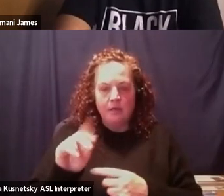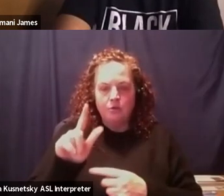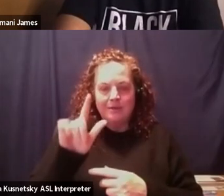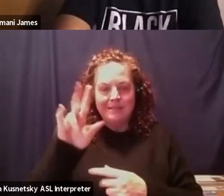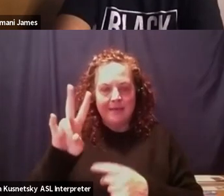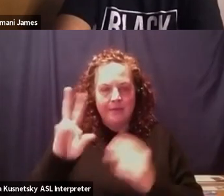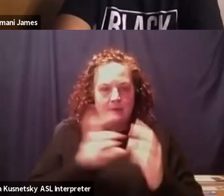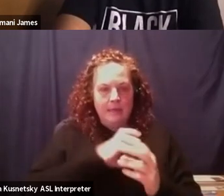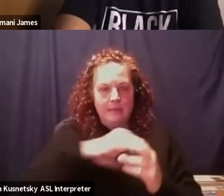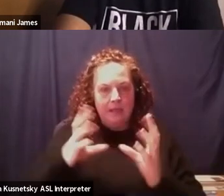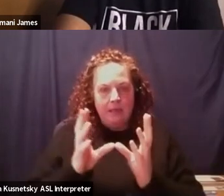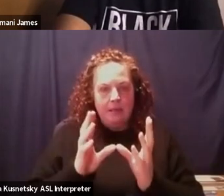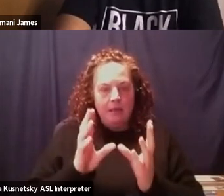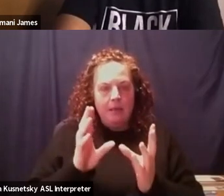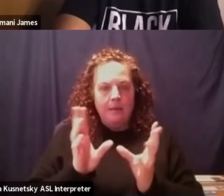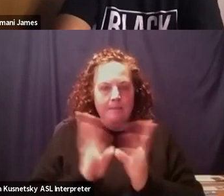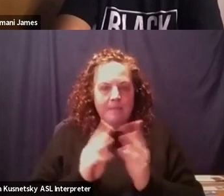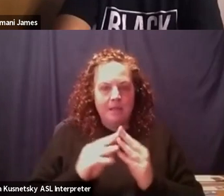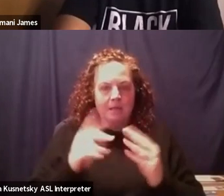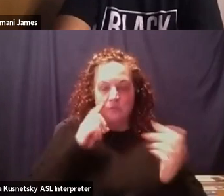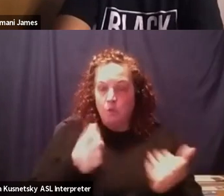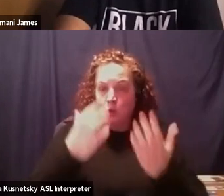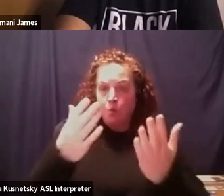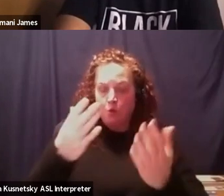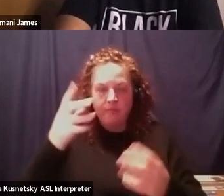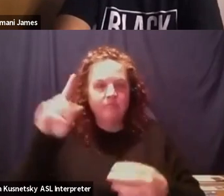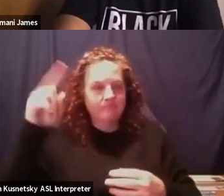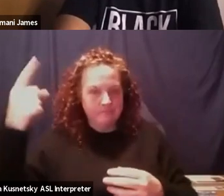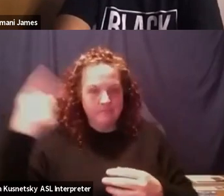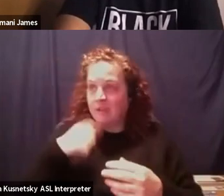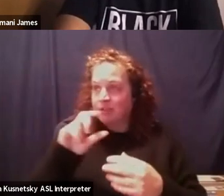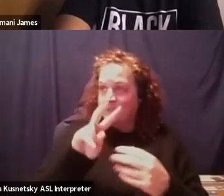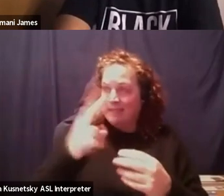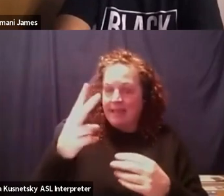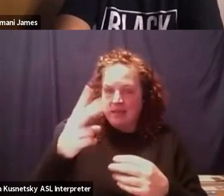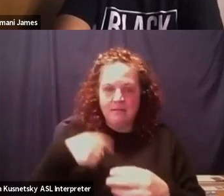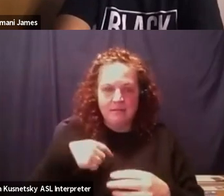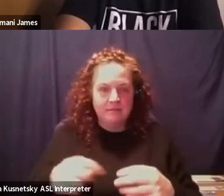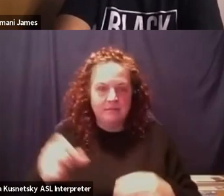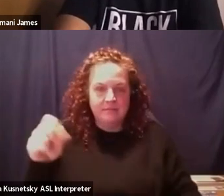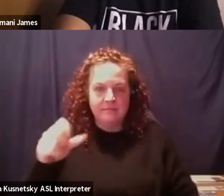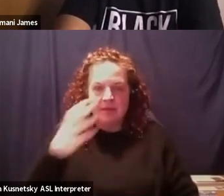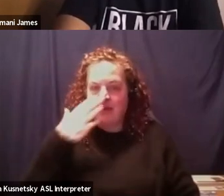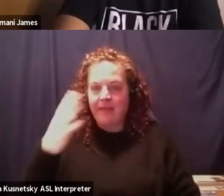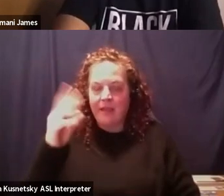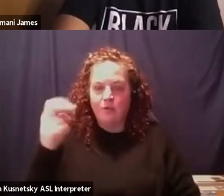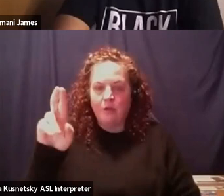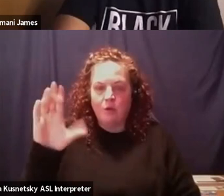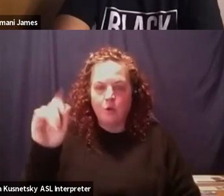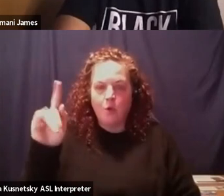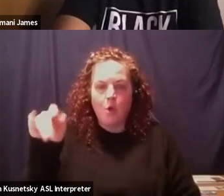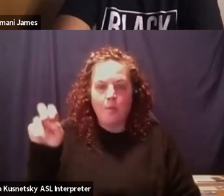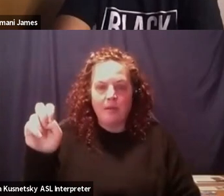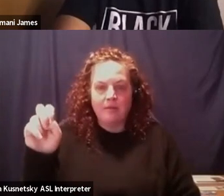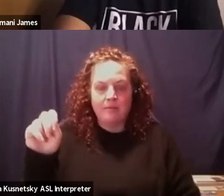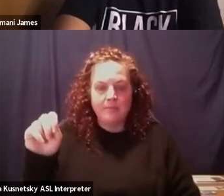presented. So moved. Thank you, Ms. Robinson. Is there a second? Second. Thank you, Dr. Coleman. Is